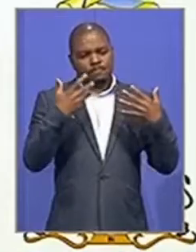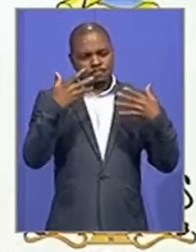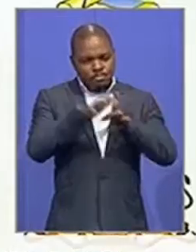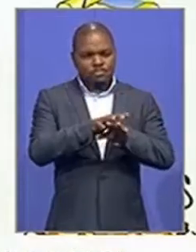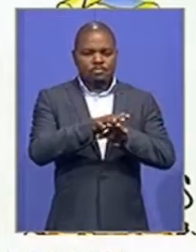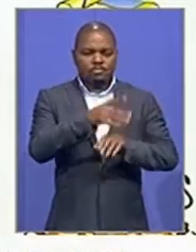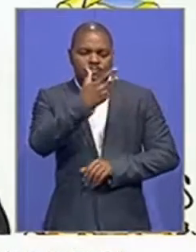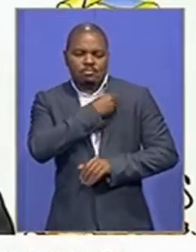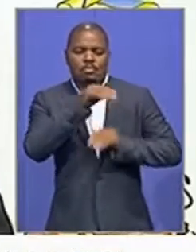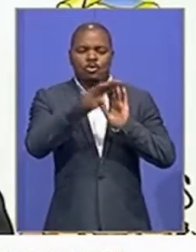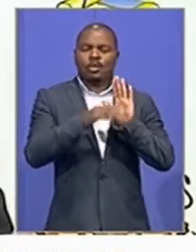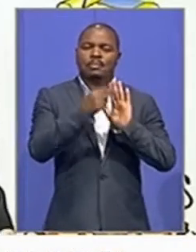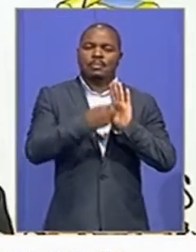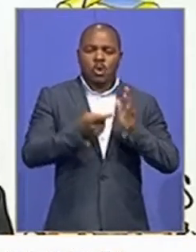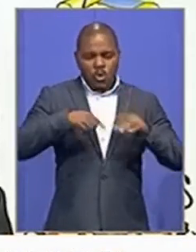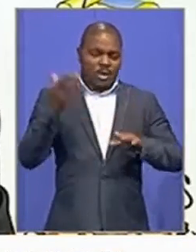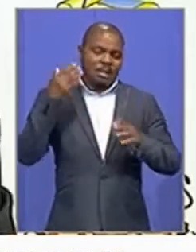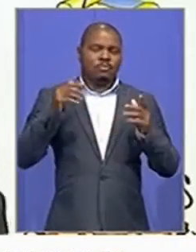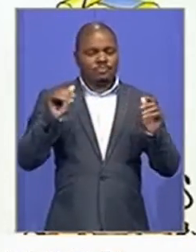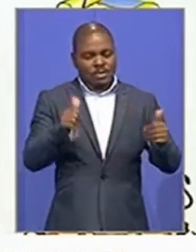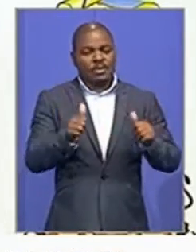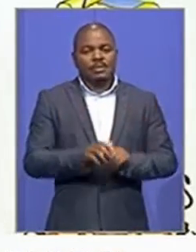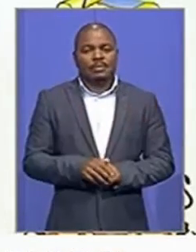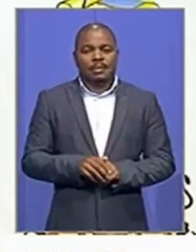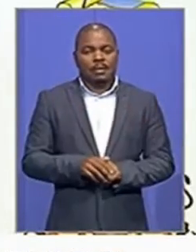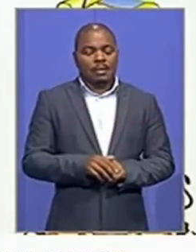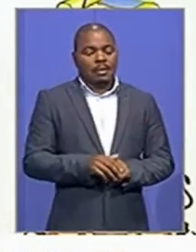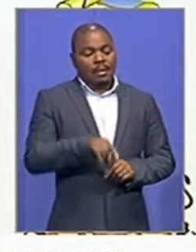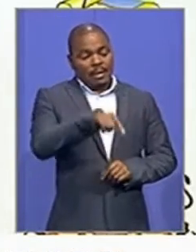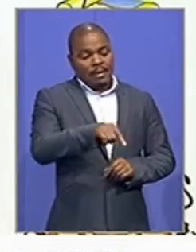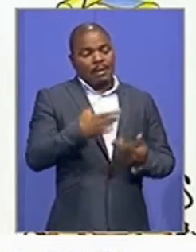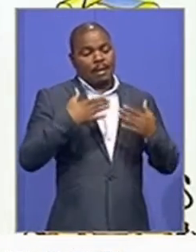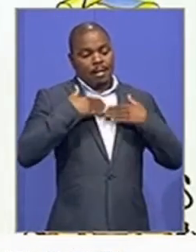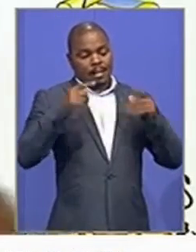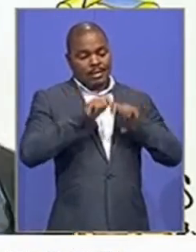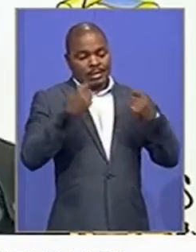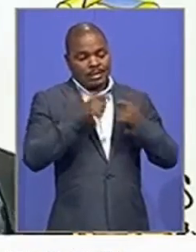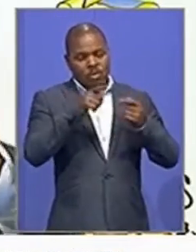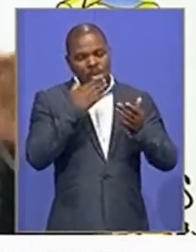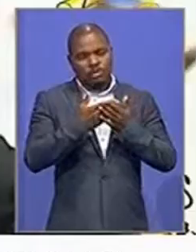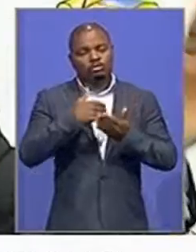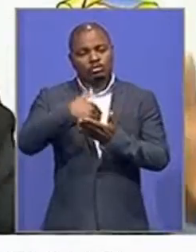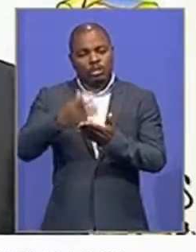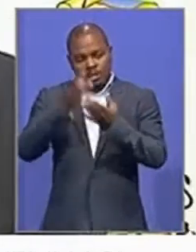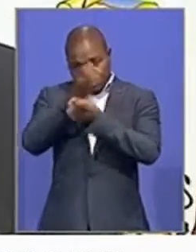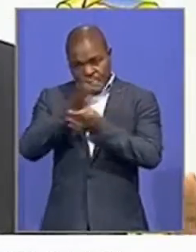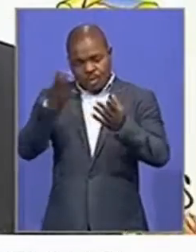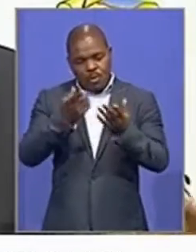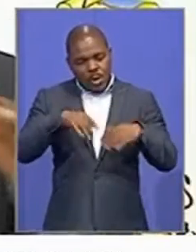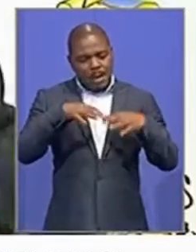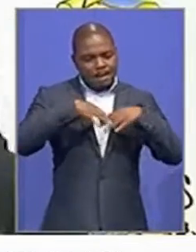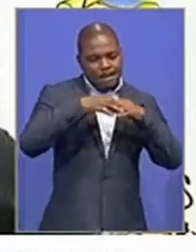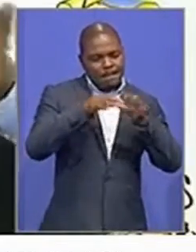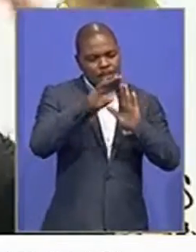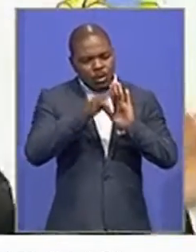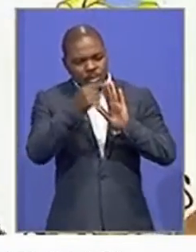program. We were ready. The team from health is going to share with you the infrastructure we have put in place,